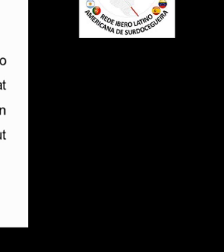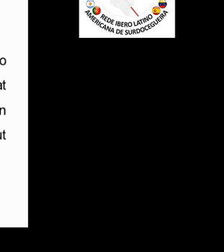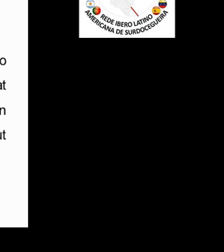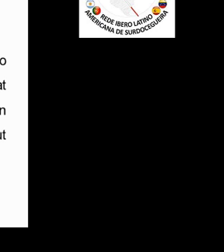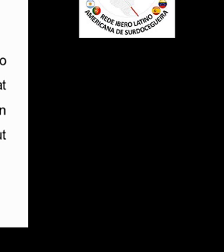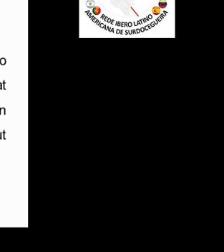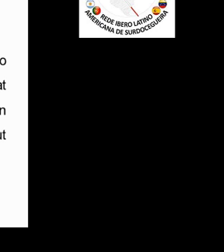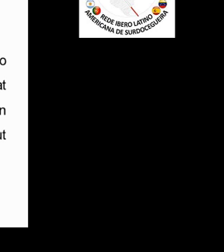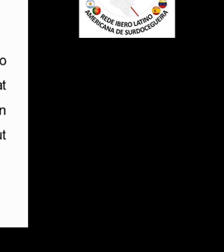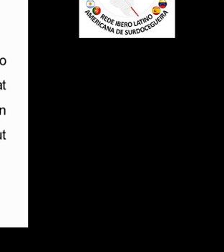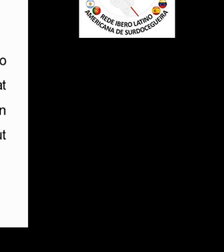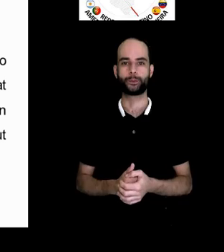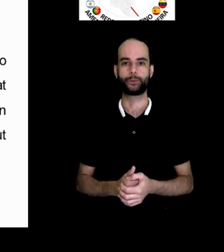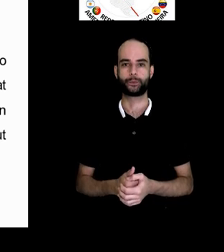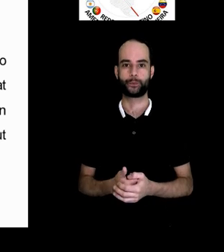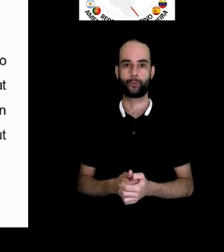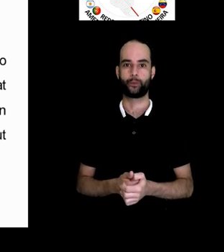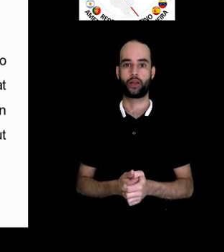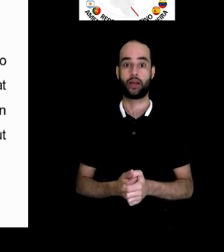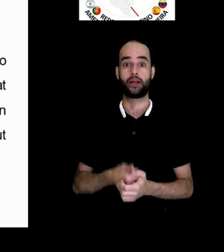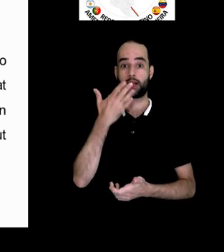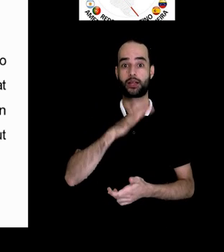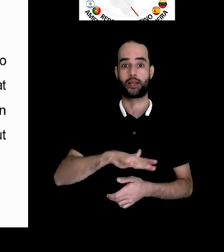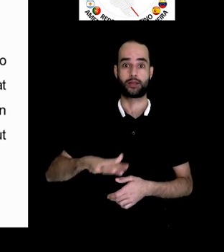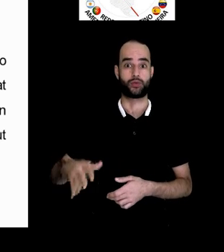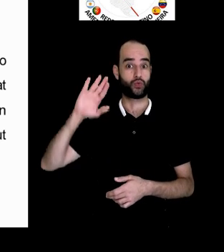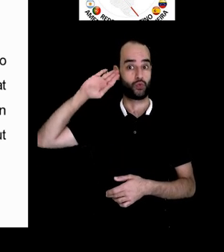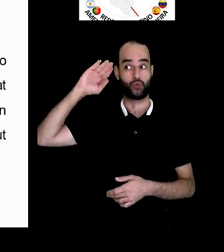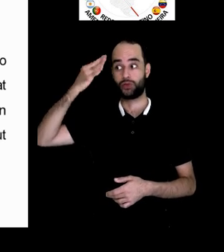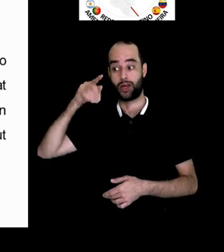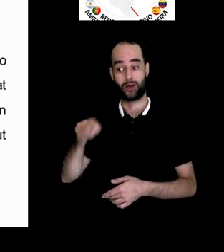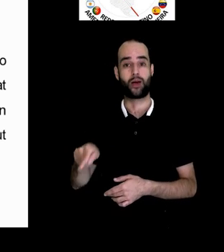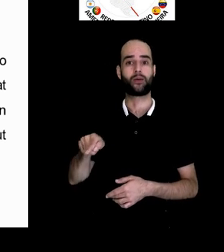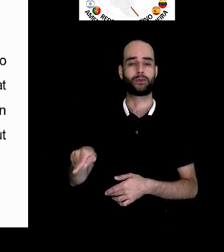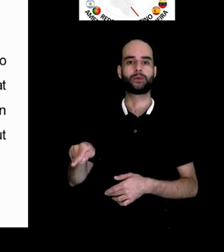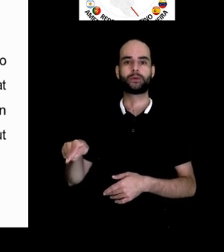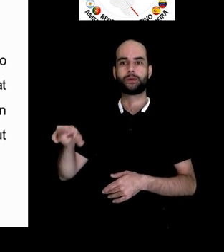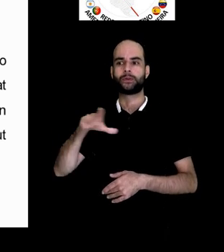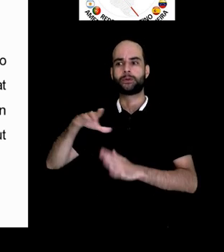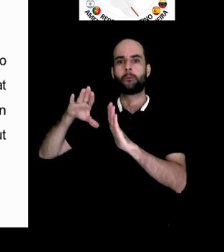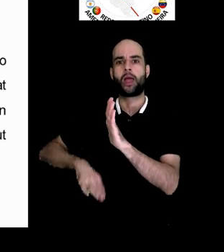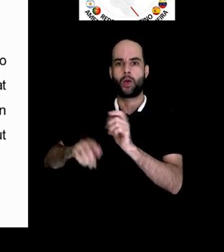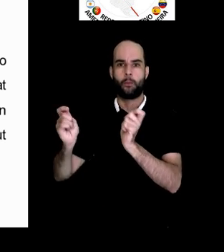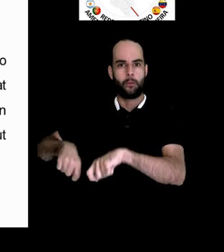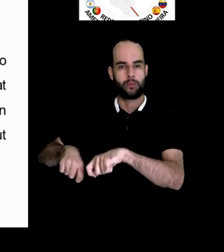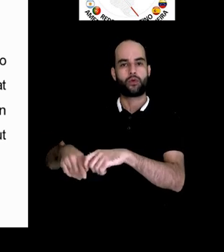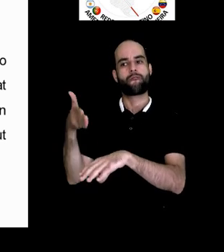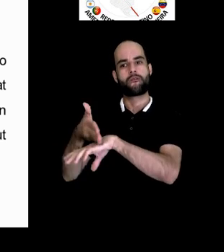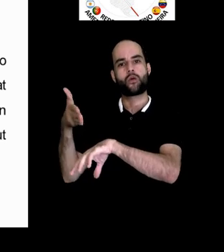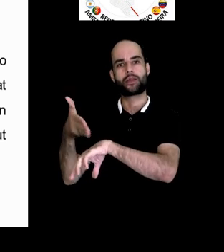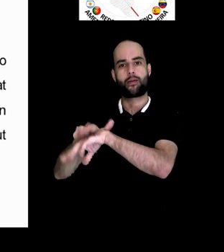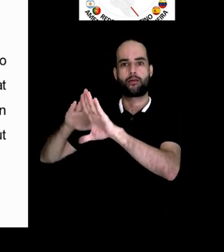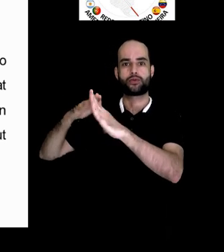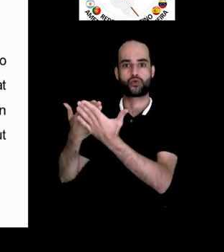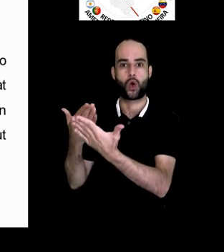color red, is written Children with Deafblindness are statistically